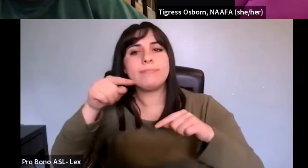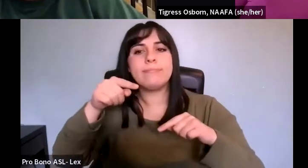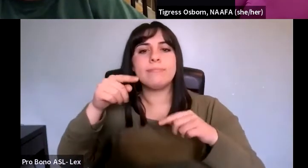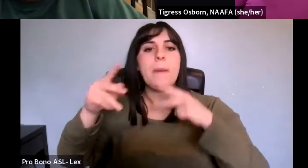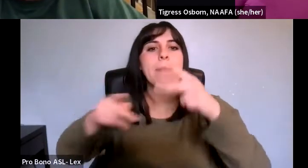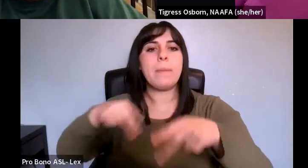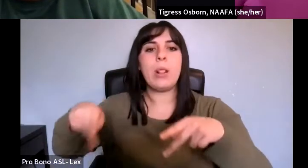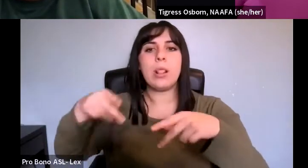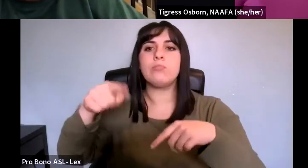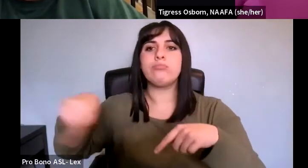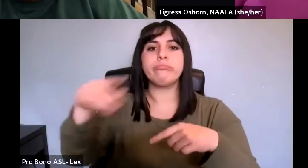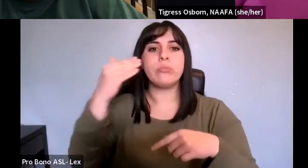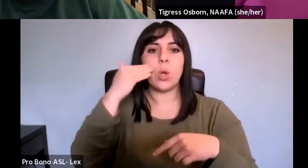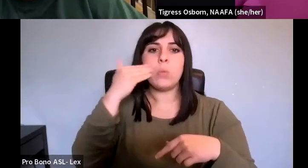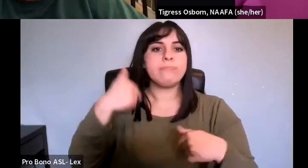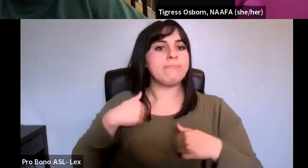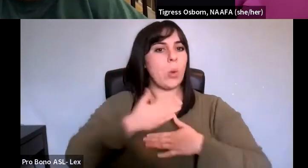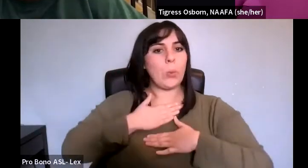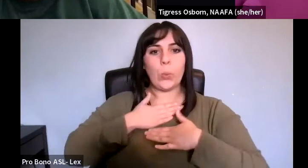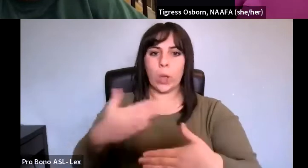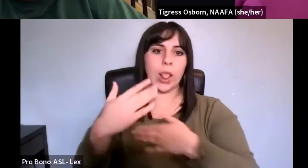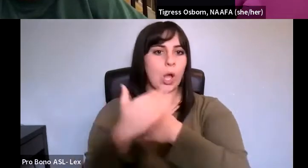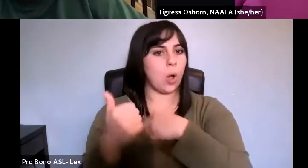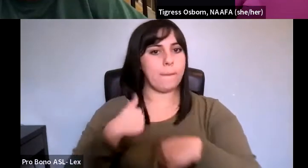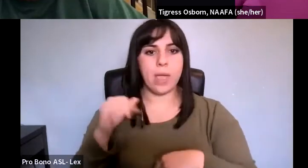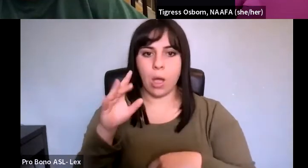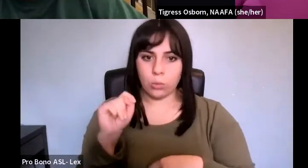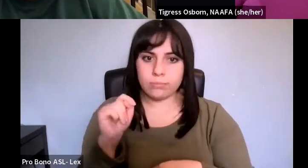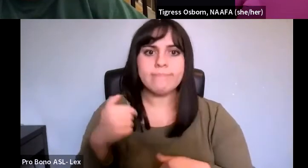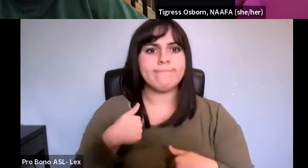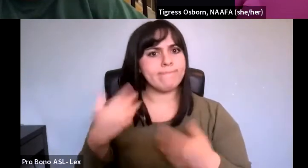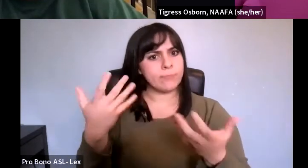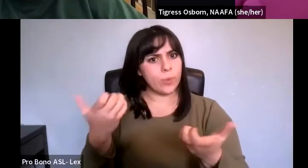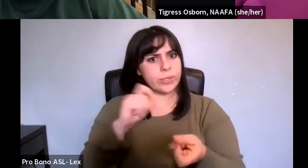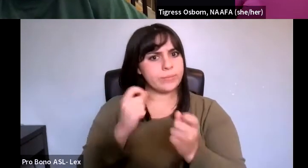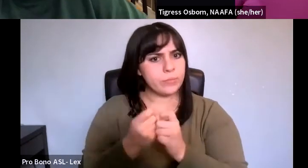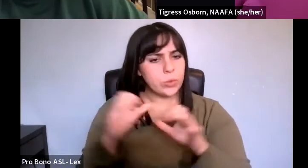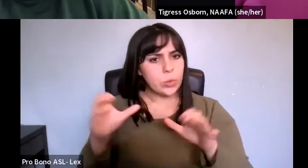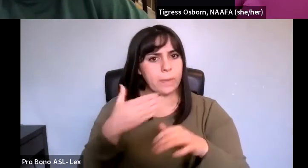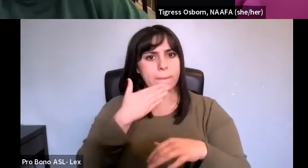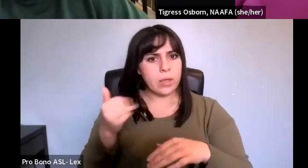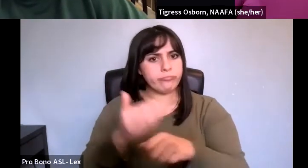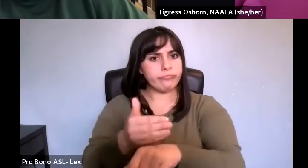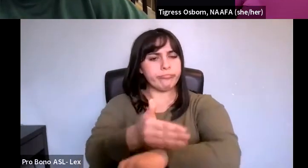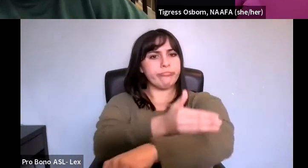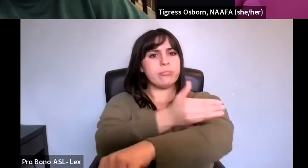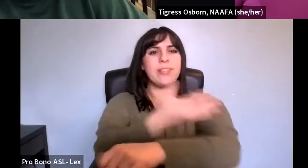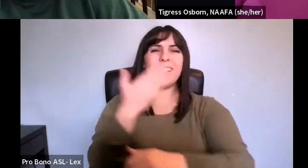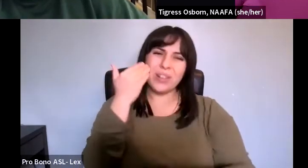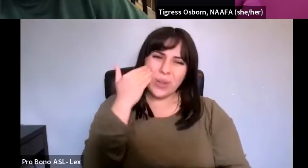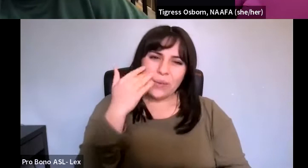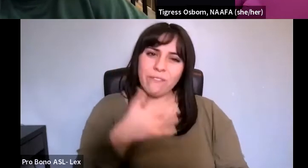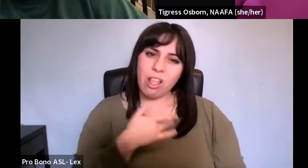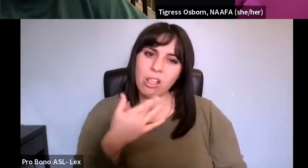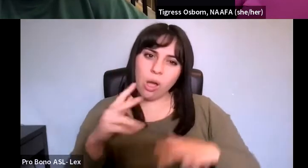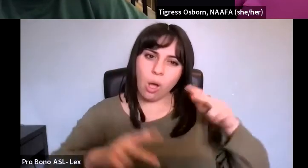willing to be called out on things, because I constantly want to do better. And I know it's really awkward and weird calling people out or calling